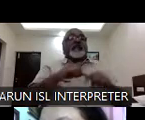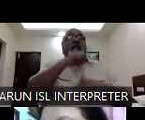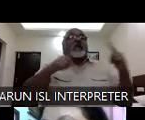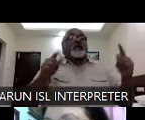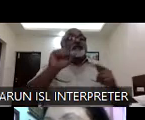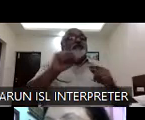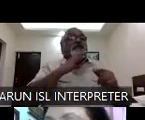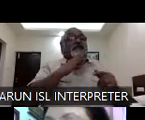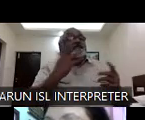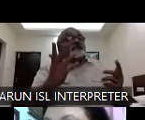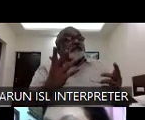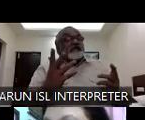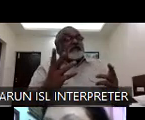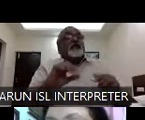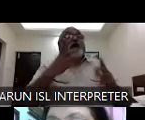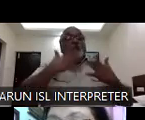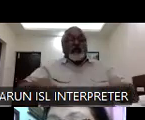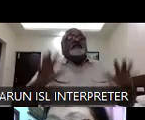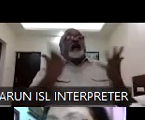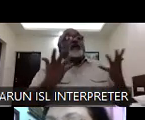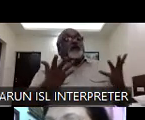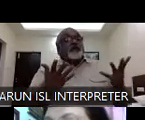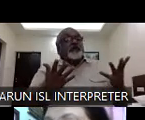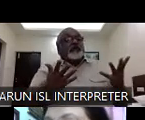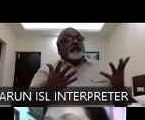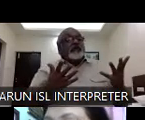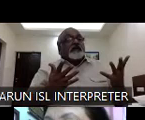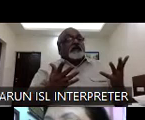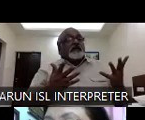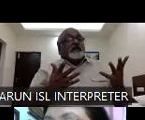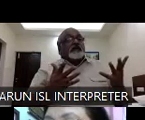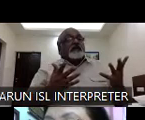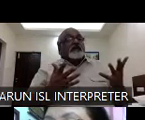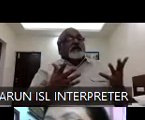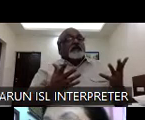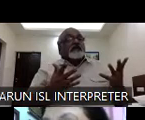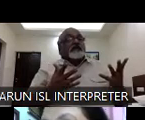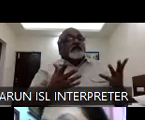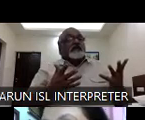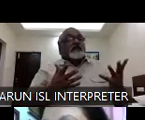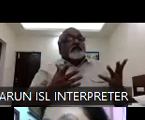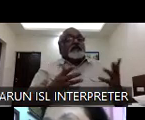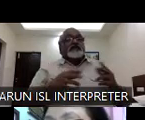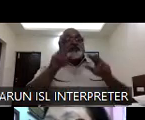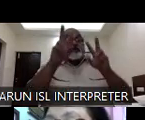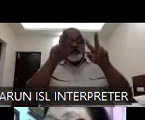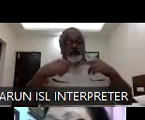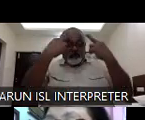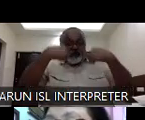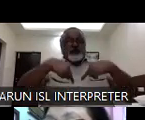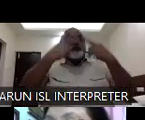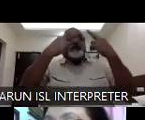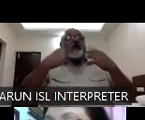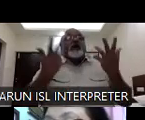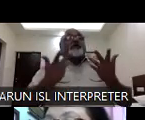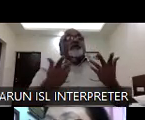speak, the way you dress, the way you, the way you look, the,